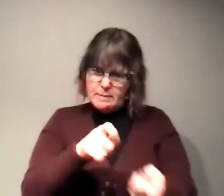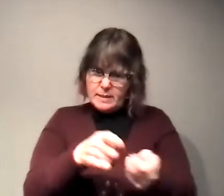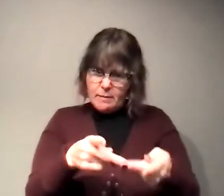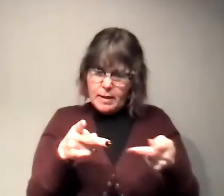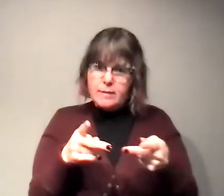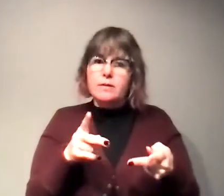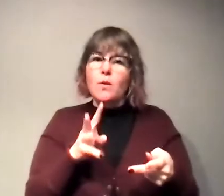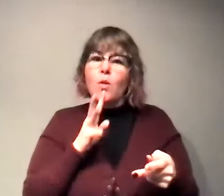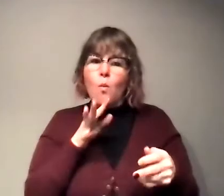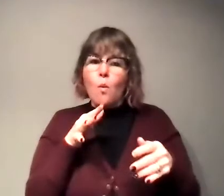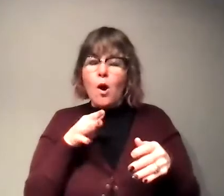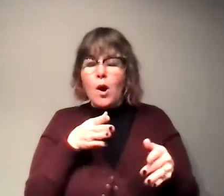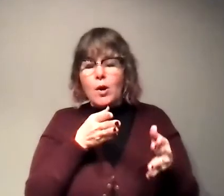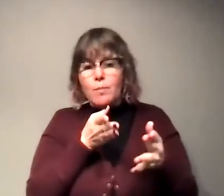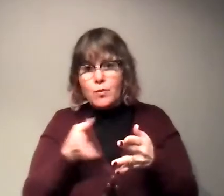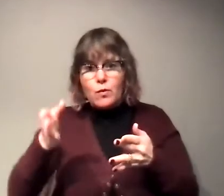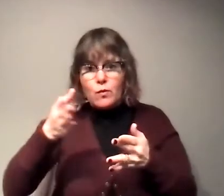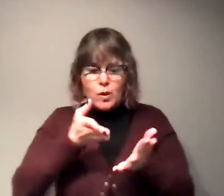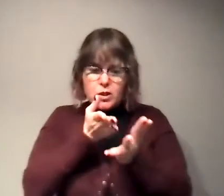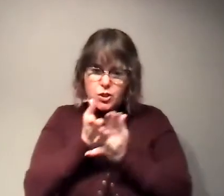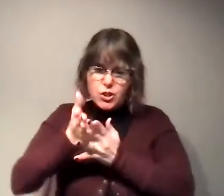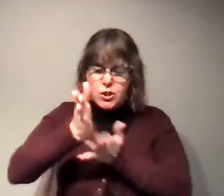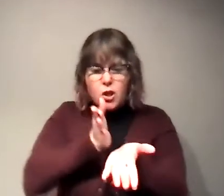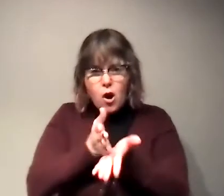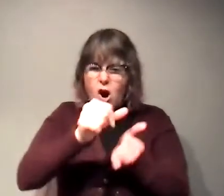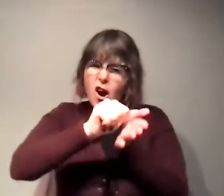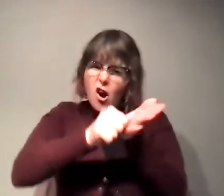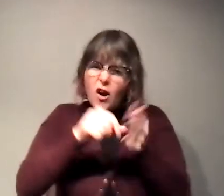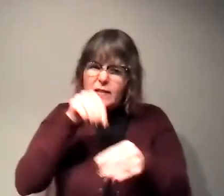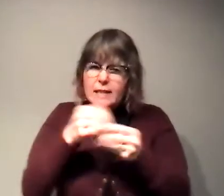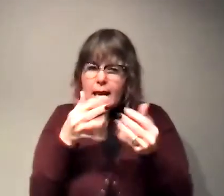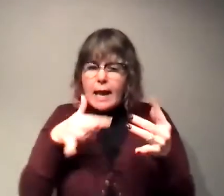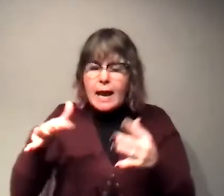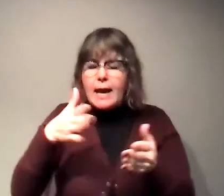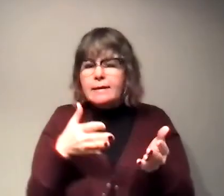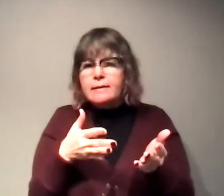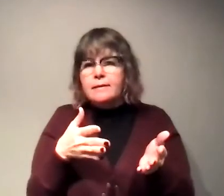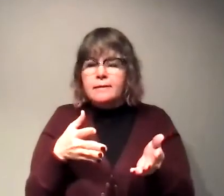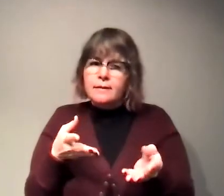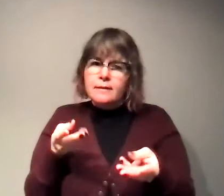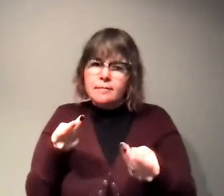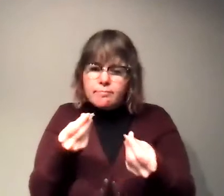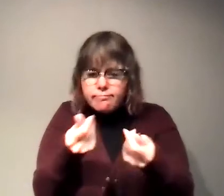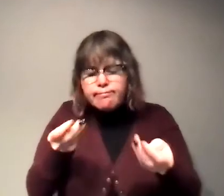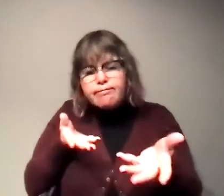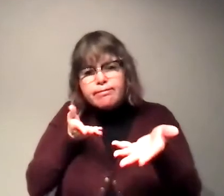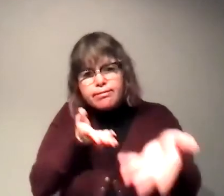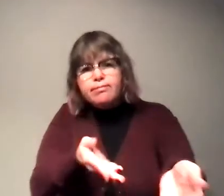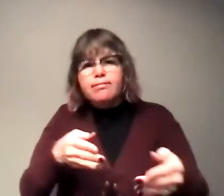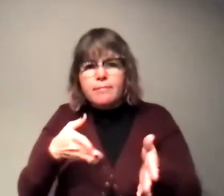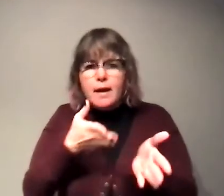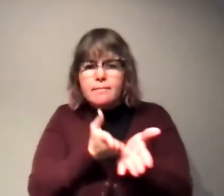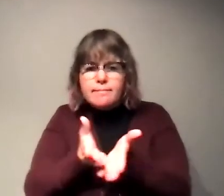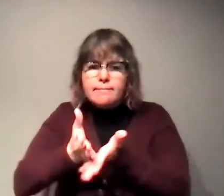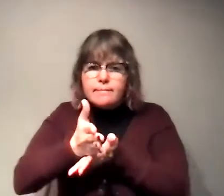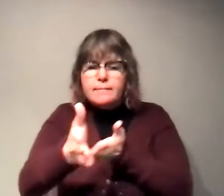water moves, it actually carves down into the land because it erodes away and takes material out to the ocean. And so that's how rivers originally